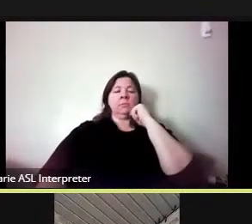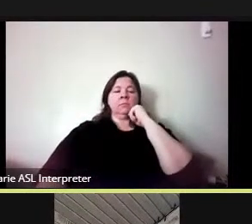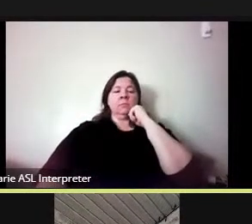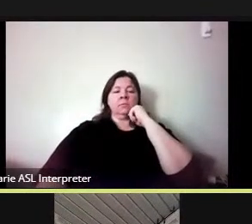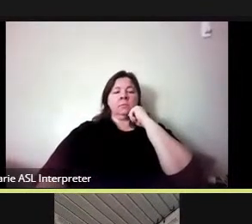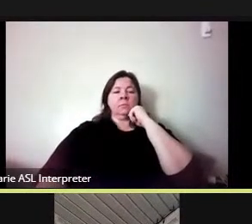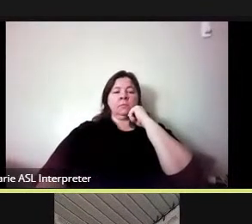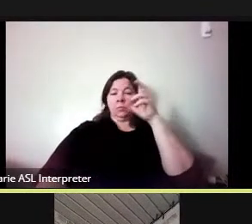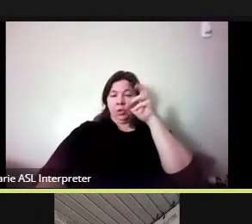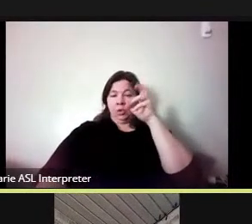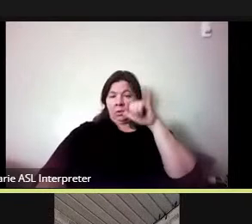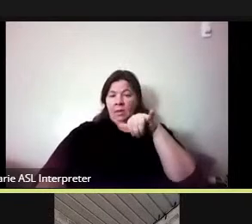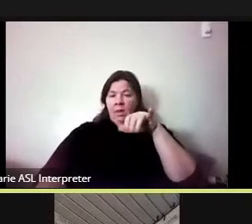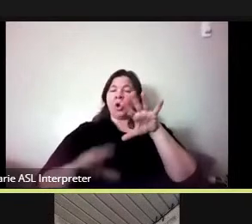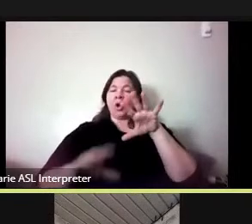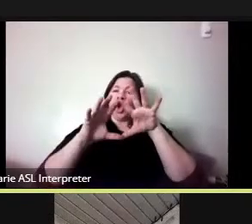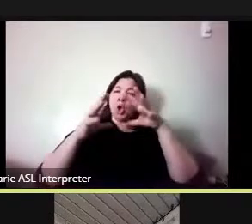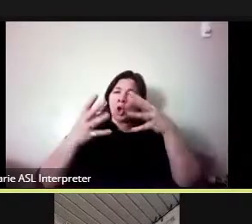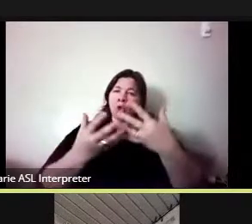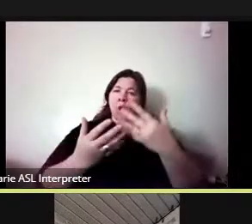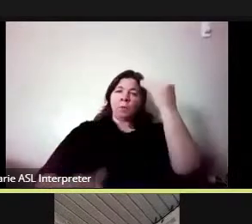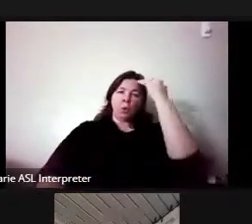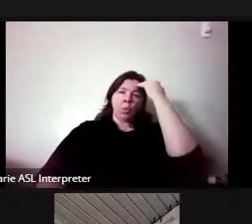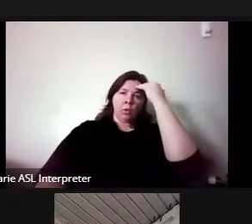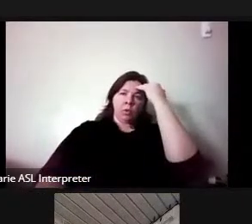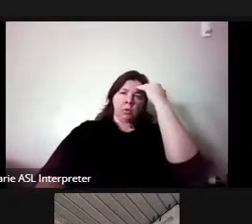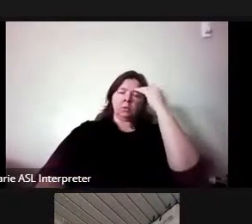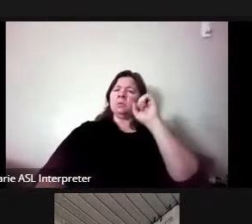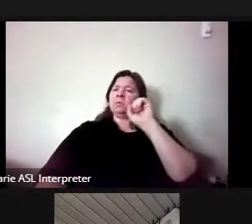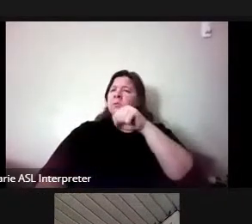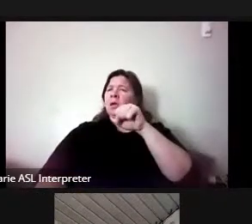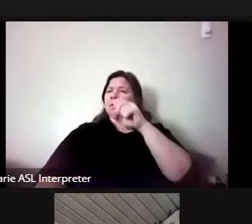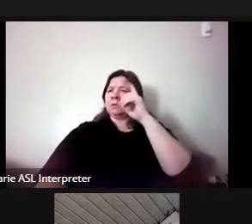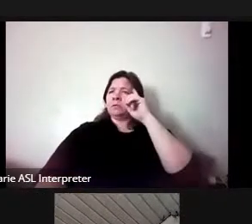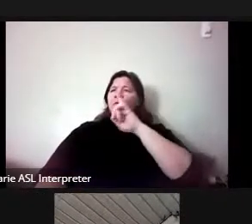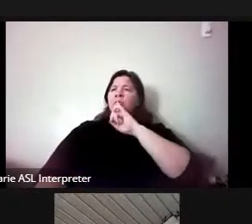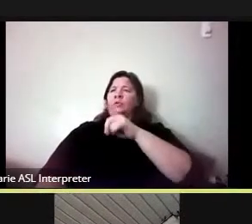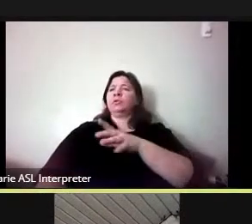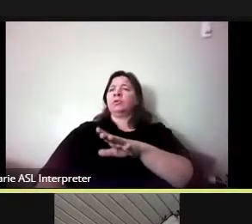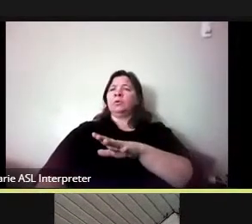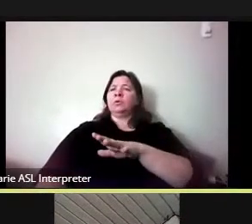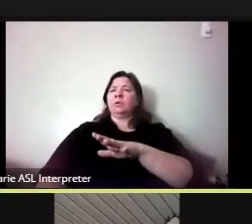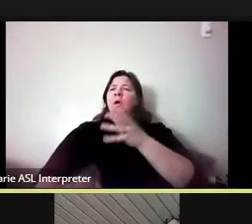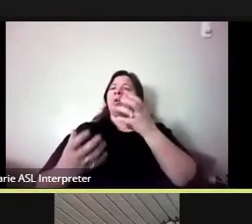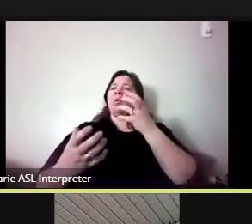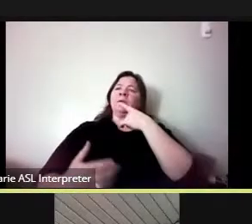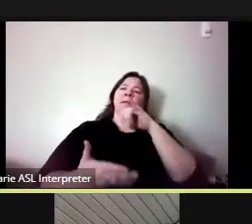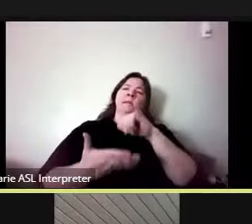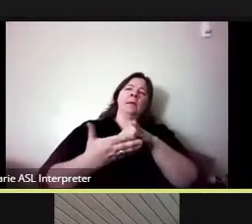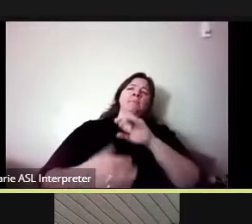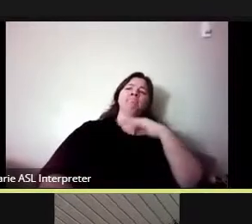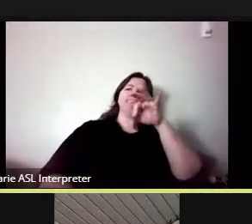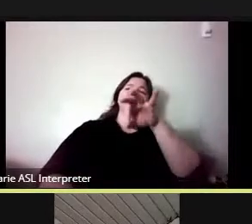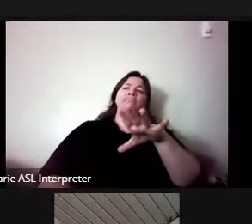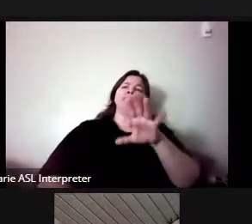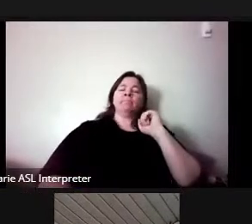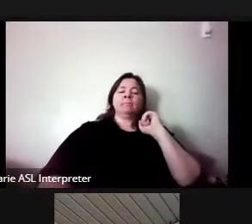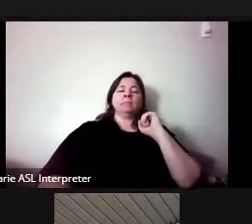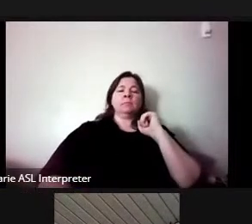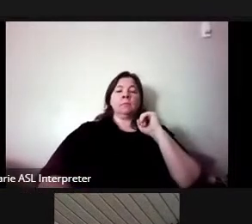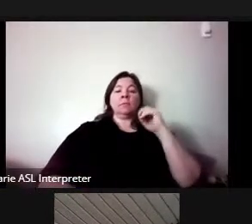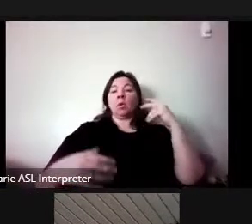Did you hear that? A global consciousness. Absolutely. Yeah, just wanted to say that.